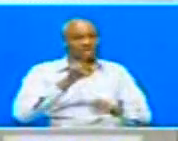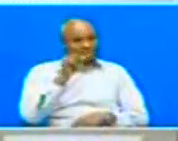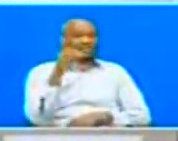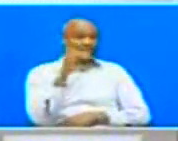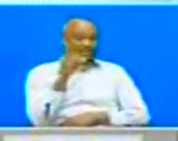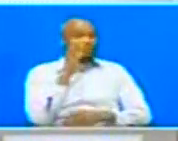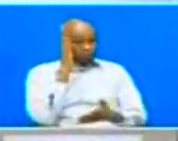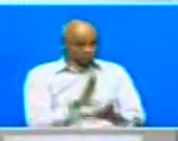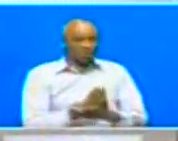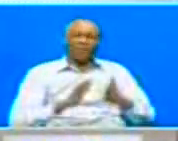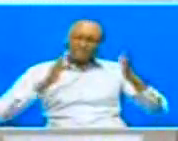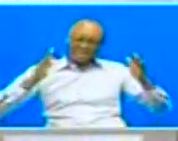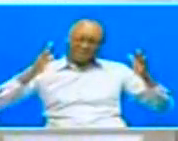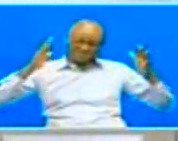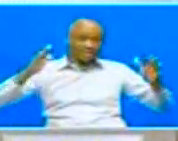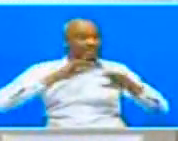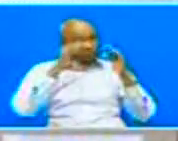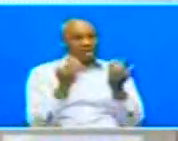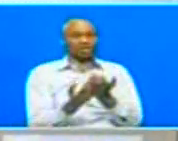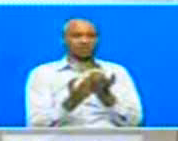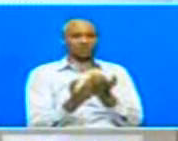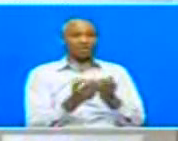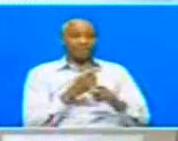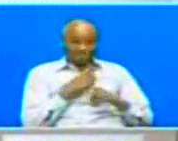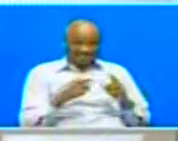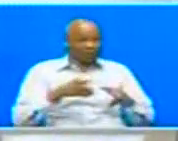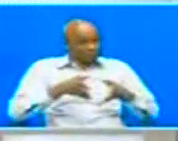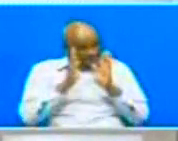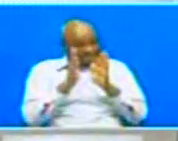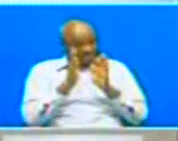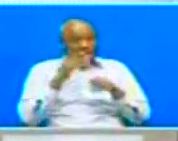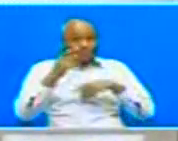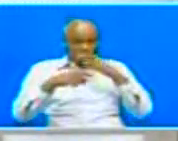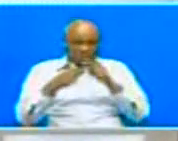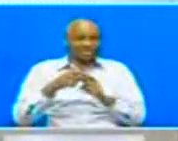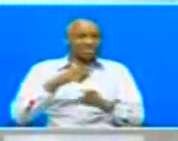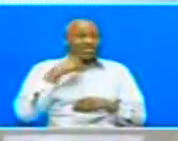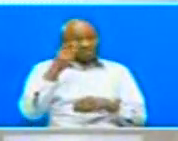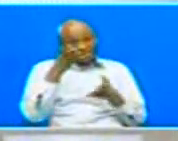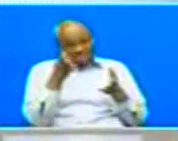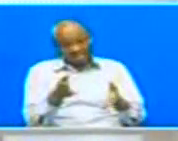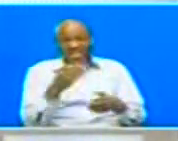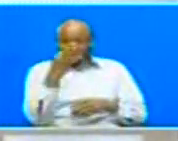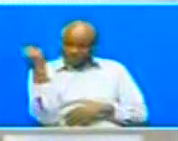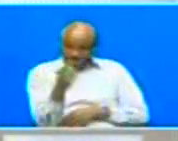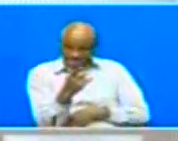camp, Dadaab. It is the largest refugee camp in the world. But the way to do it is not to, within the